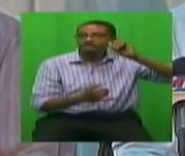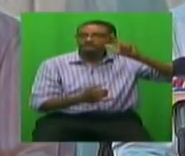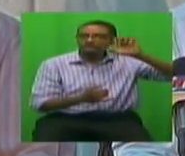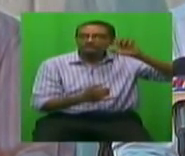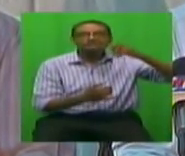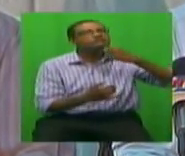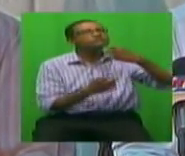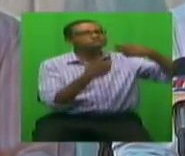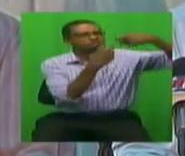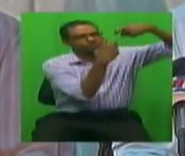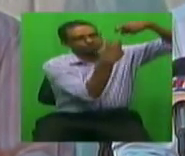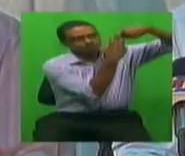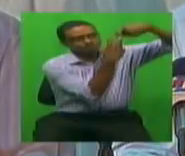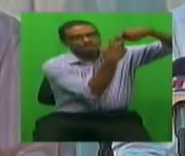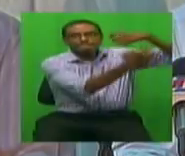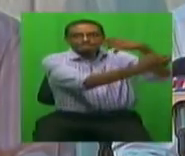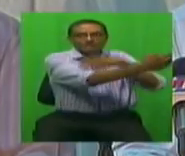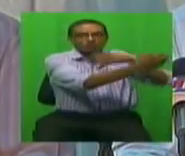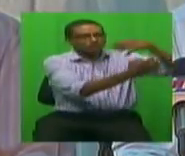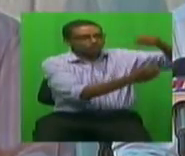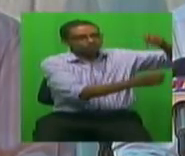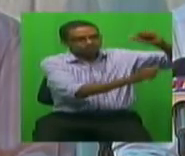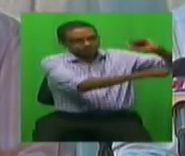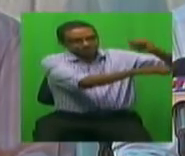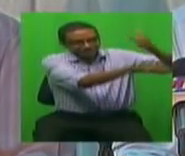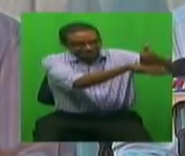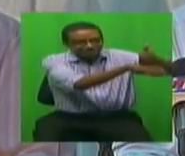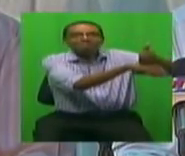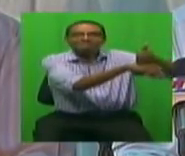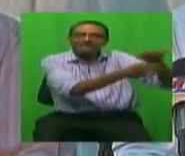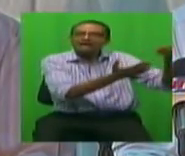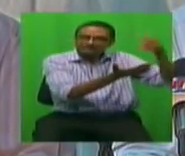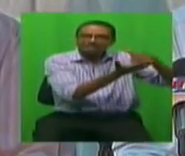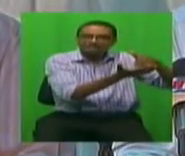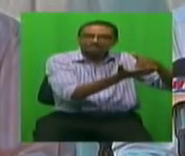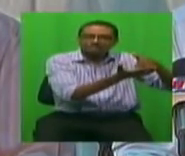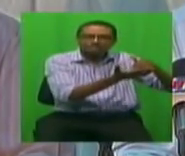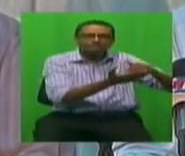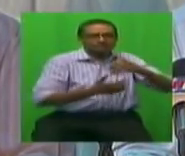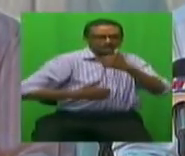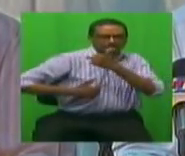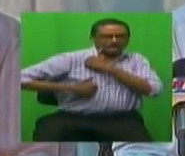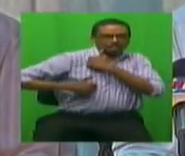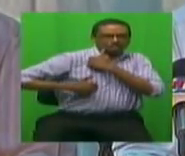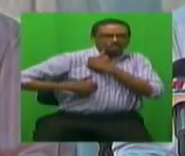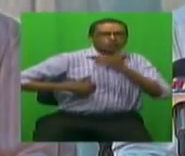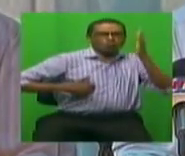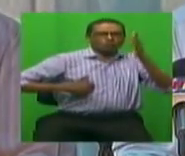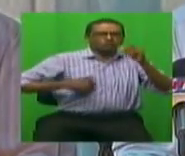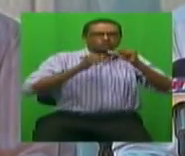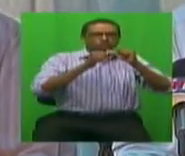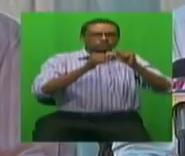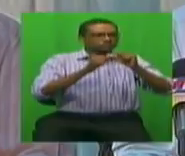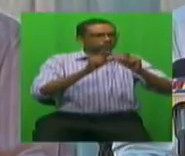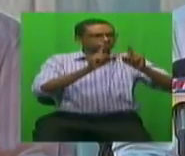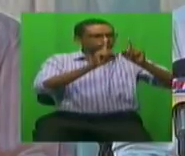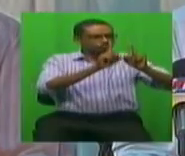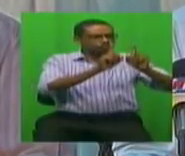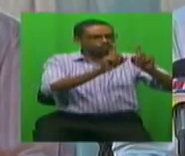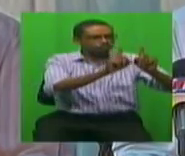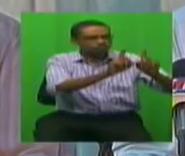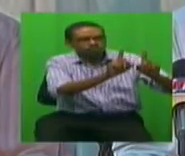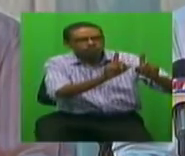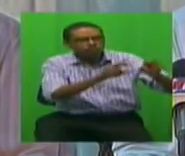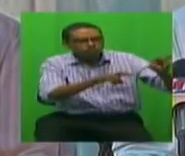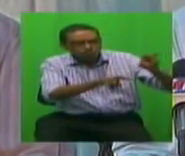say during the course of today, the Trinidad and Tobago Defence Force is going to continue providing security escorts for the relief